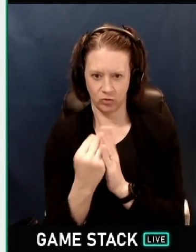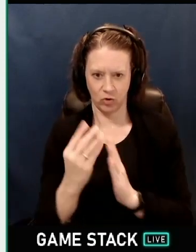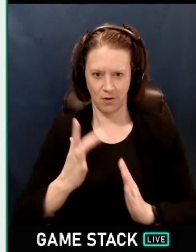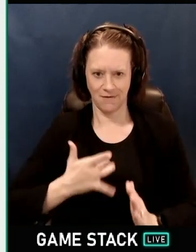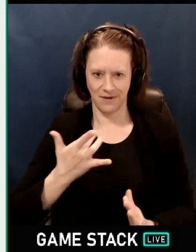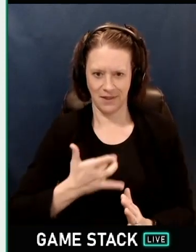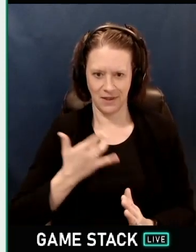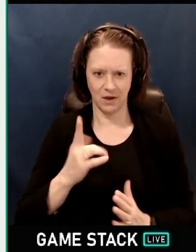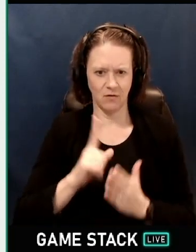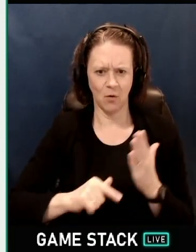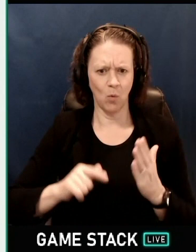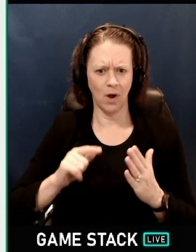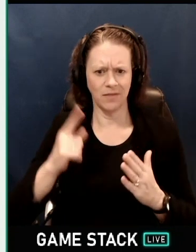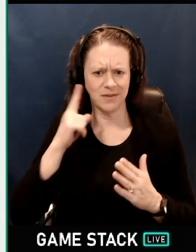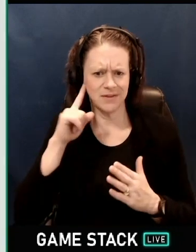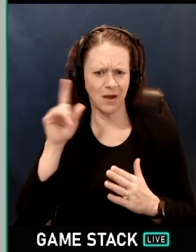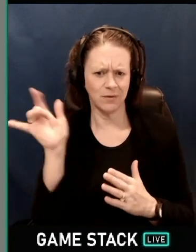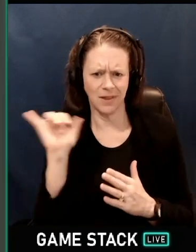real world.